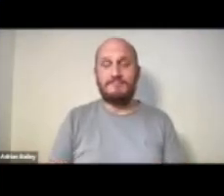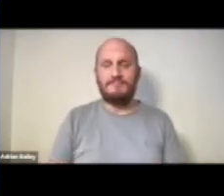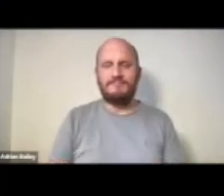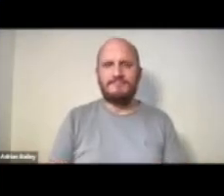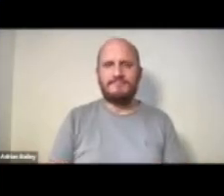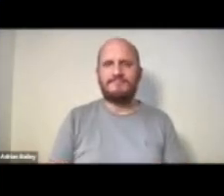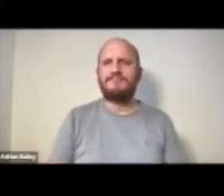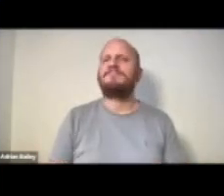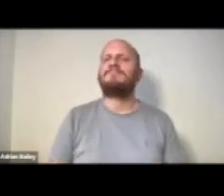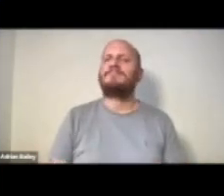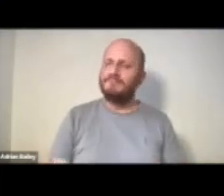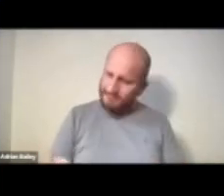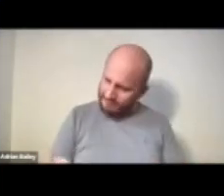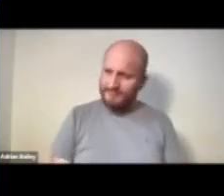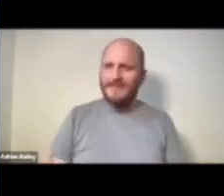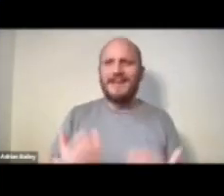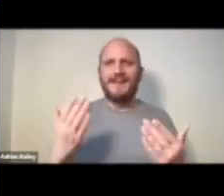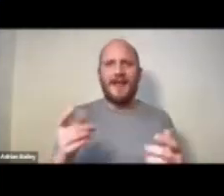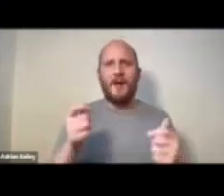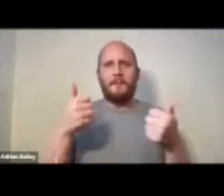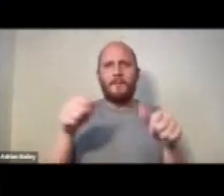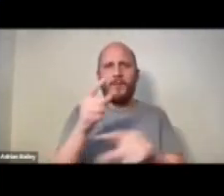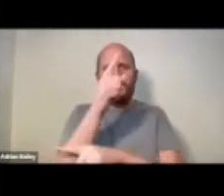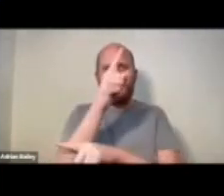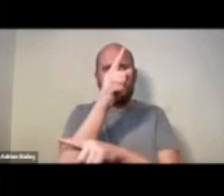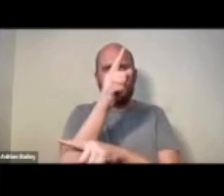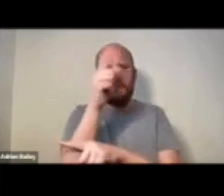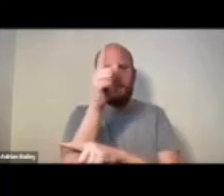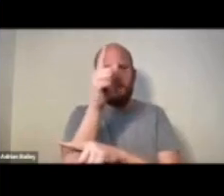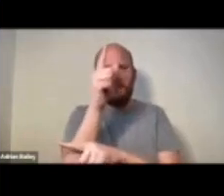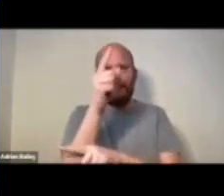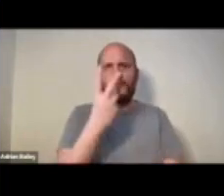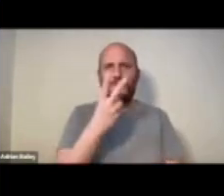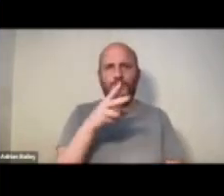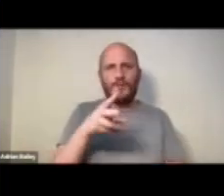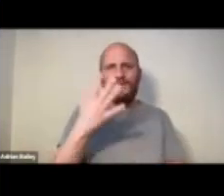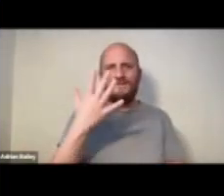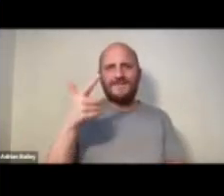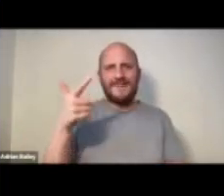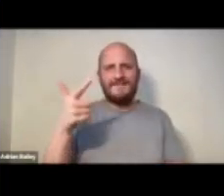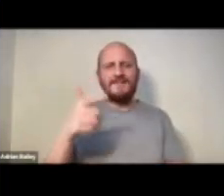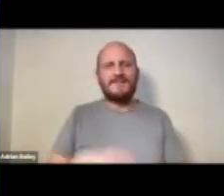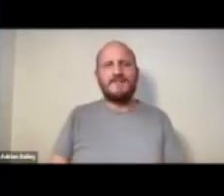Okay, so we've just ticked over to 2:57. Let's carry on.